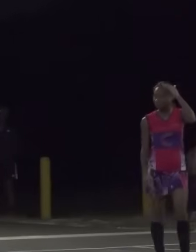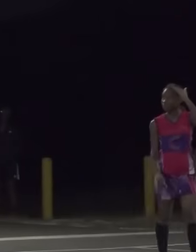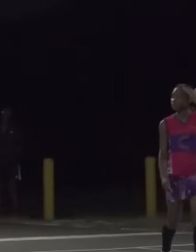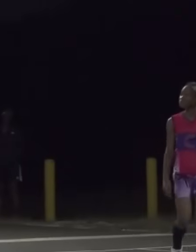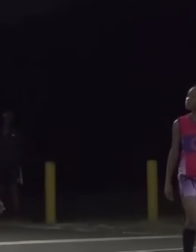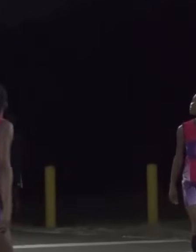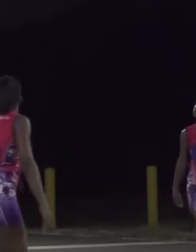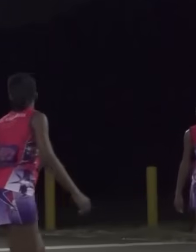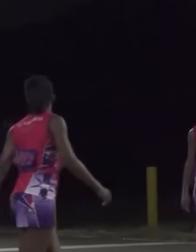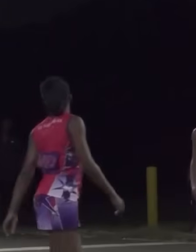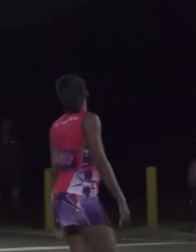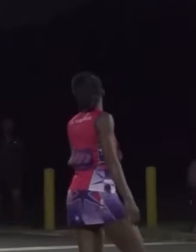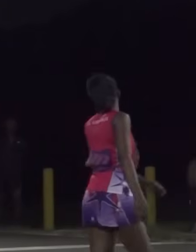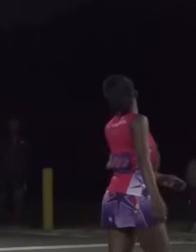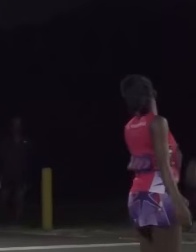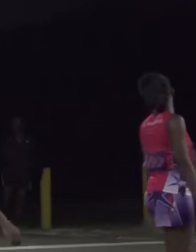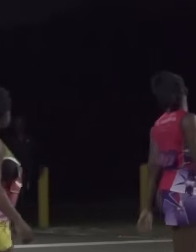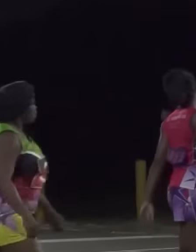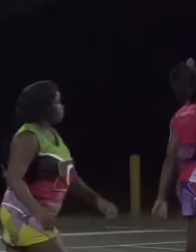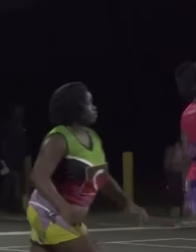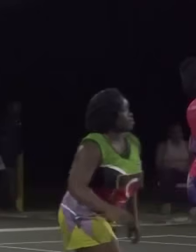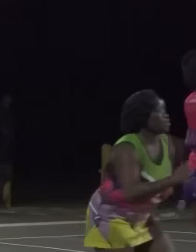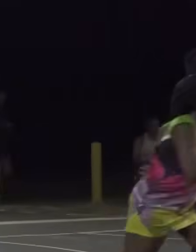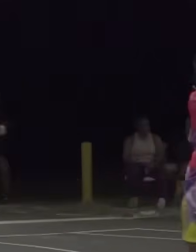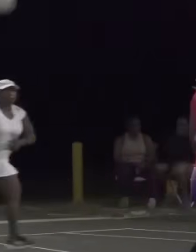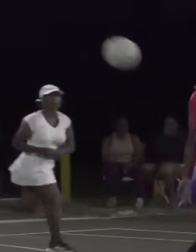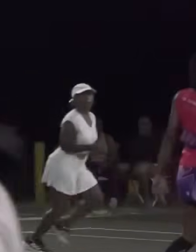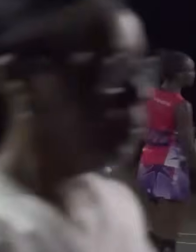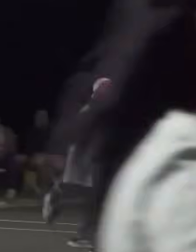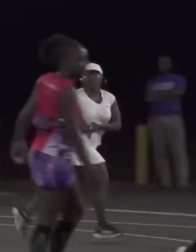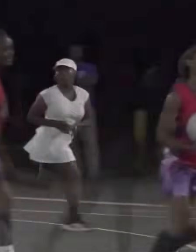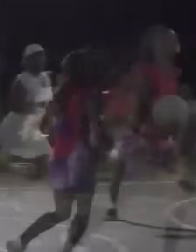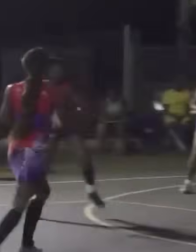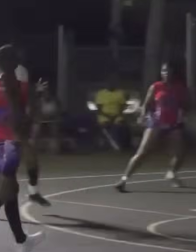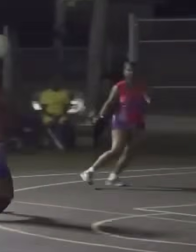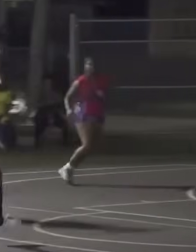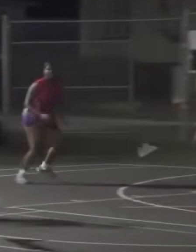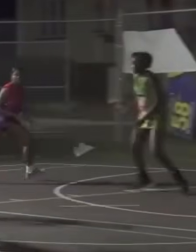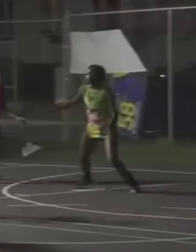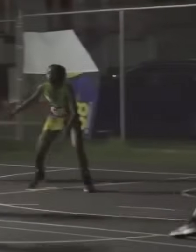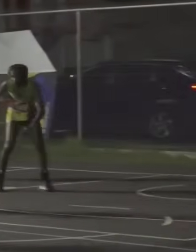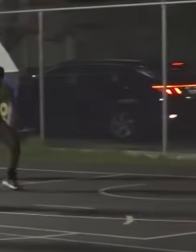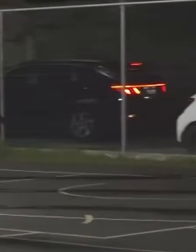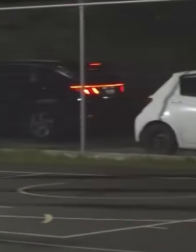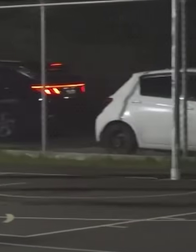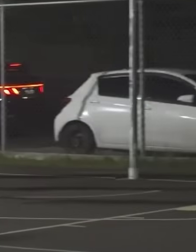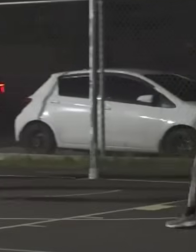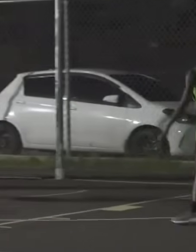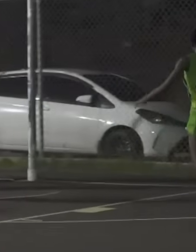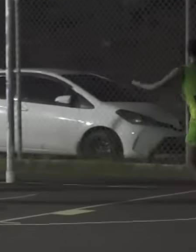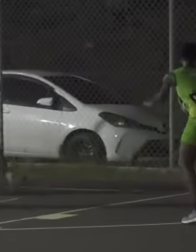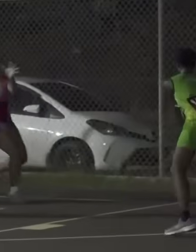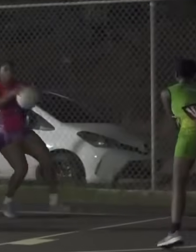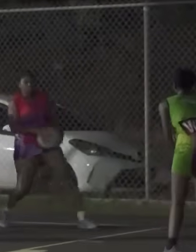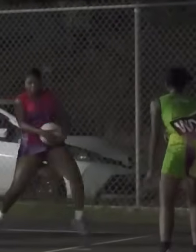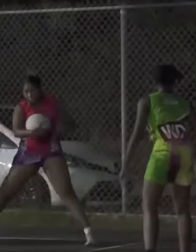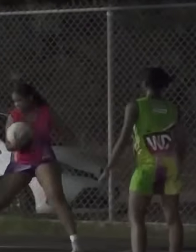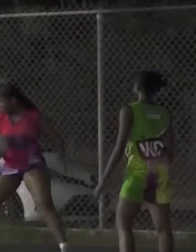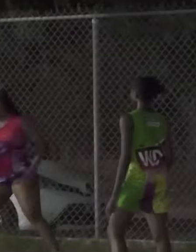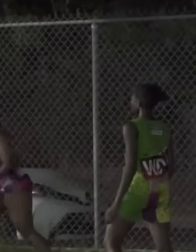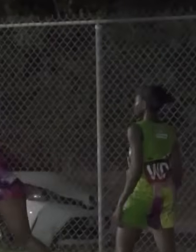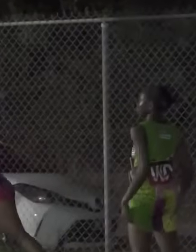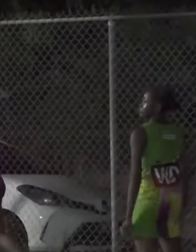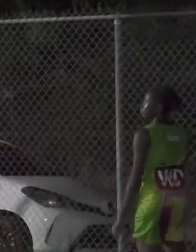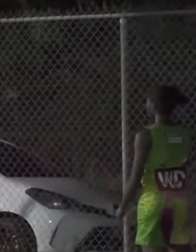there. Converted 15 goals from 21 attempts. But the defense needed to be a little more